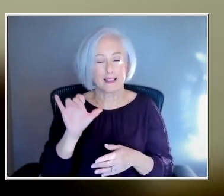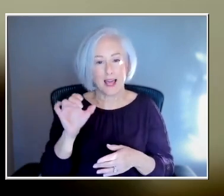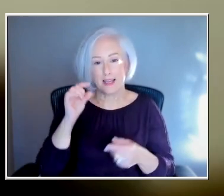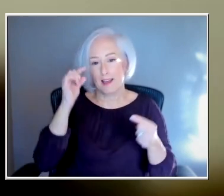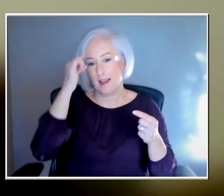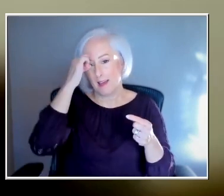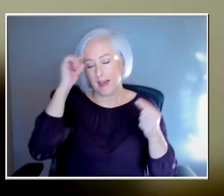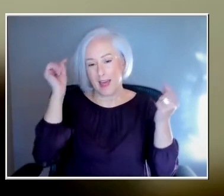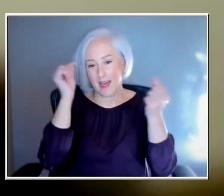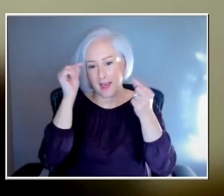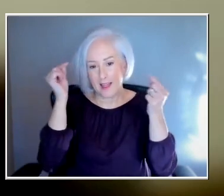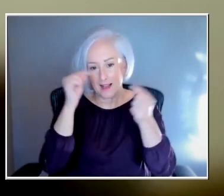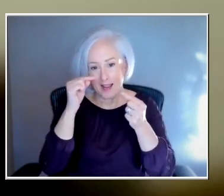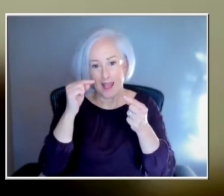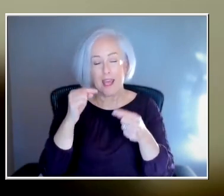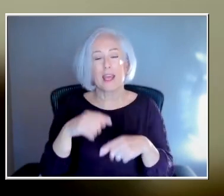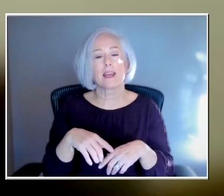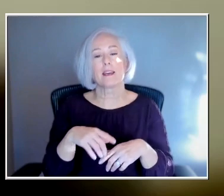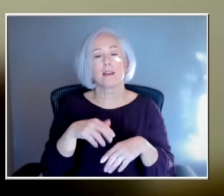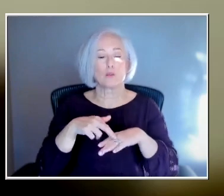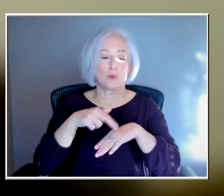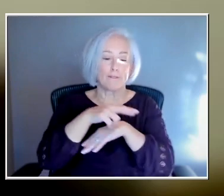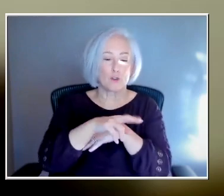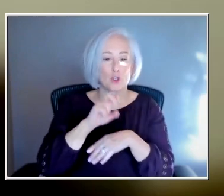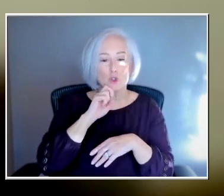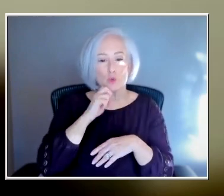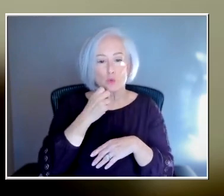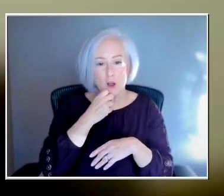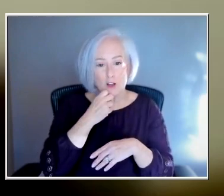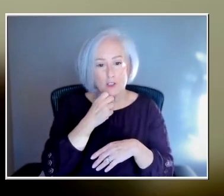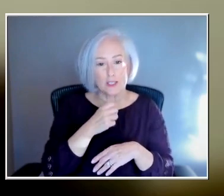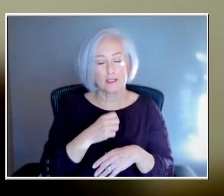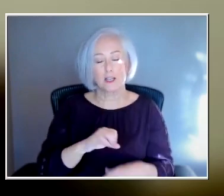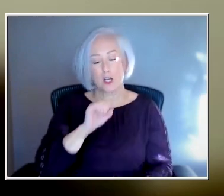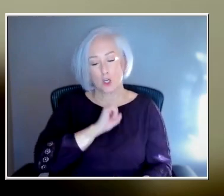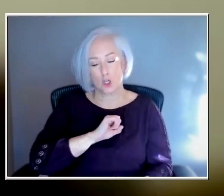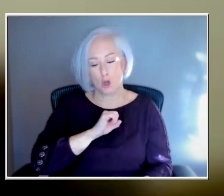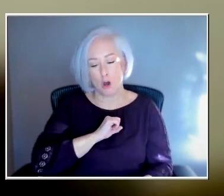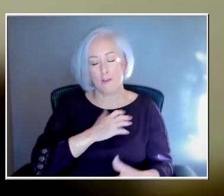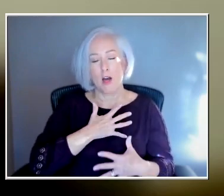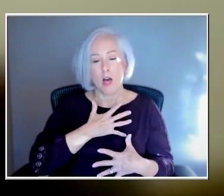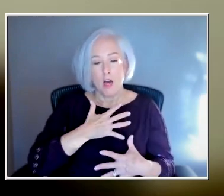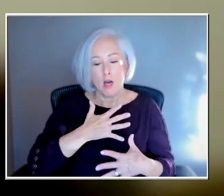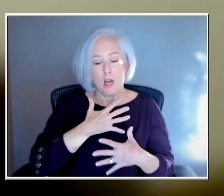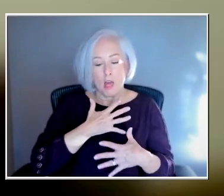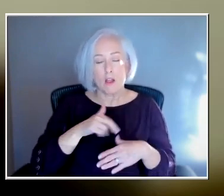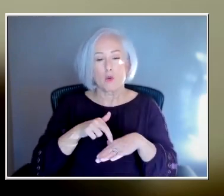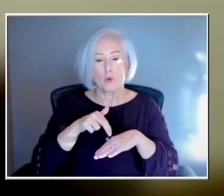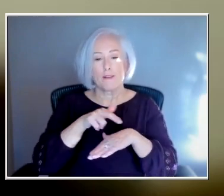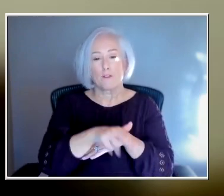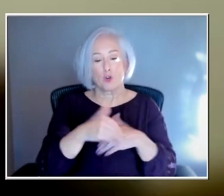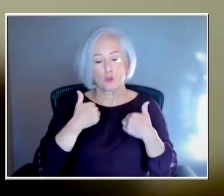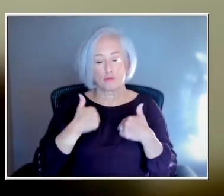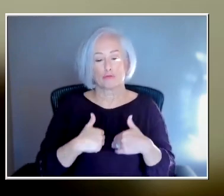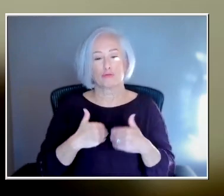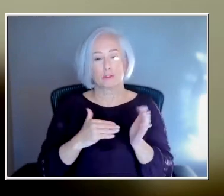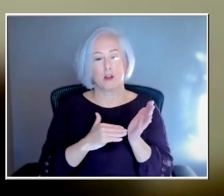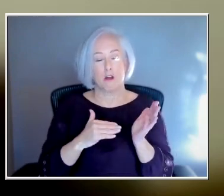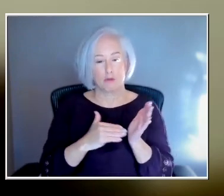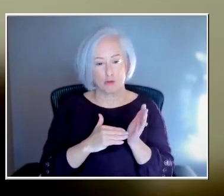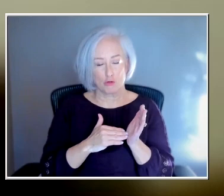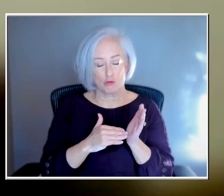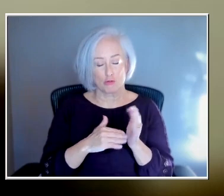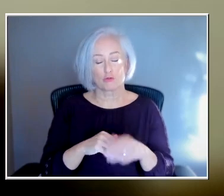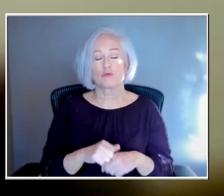would be referred to neurology. If you had continued cough or shortness of breath, you would be referred to pulmonary doctors or lung doctors. If you